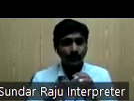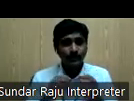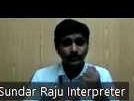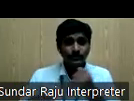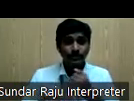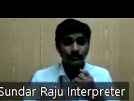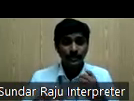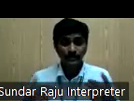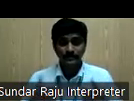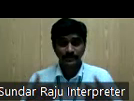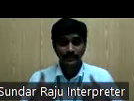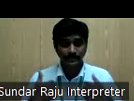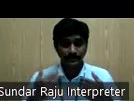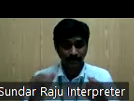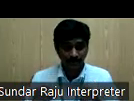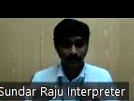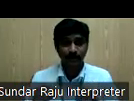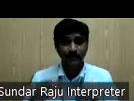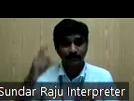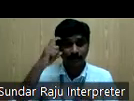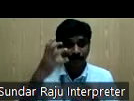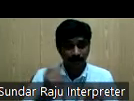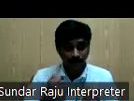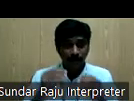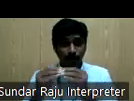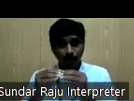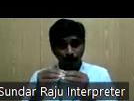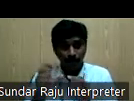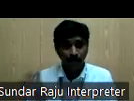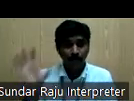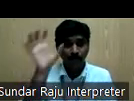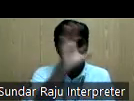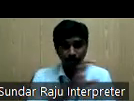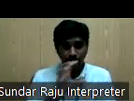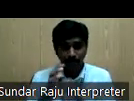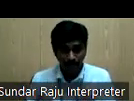have offices in Noida, Kolkata, and Mumbai. Warm welcome, Mr. Srinivasan.